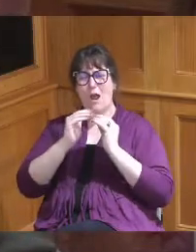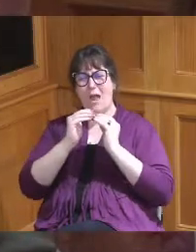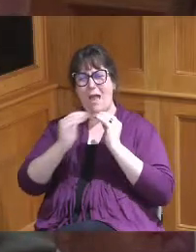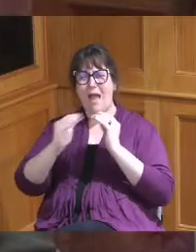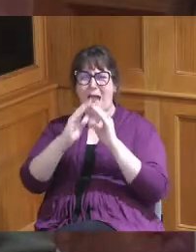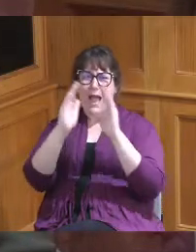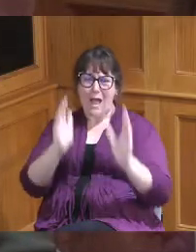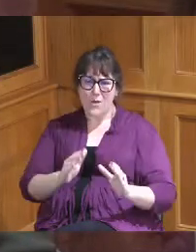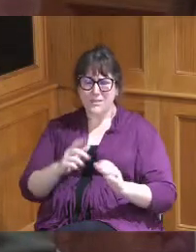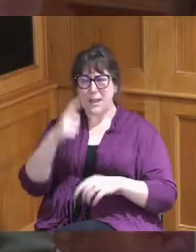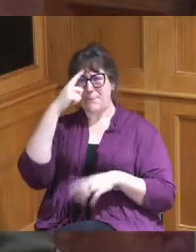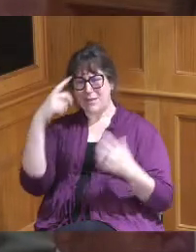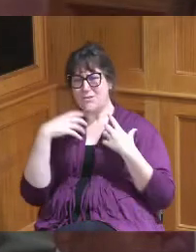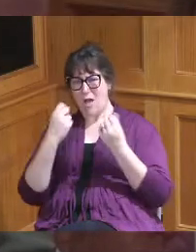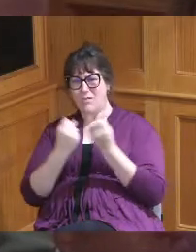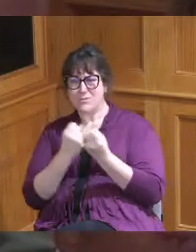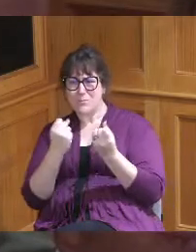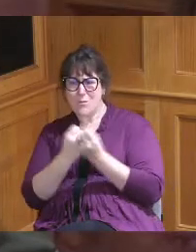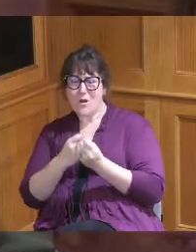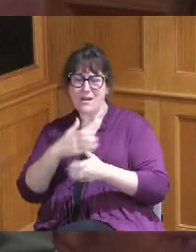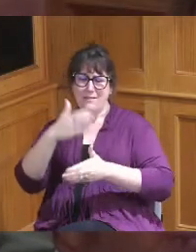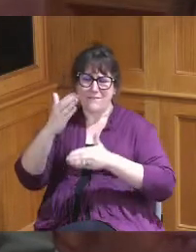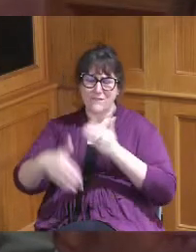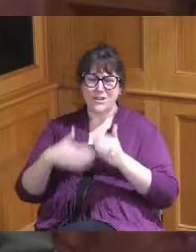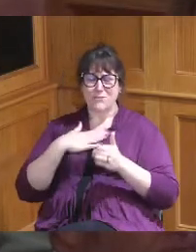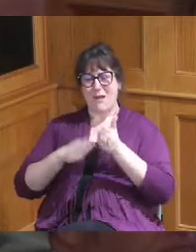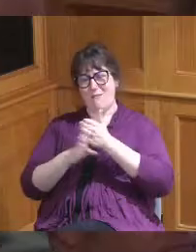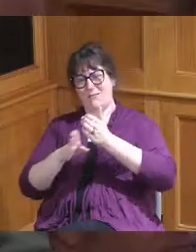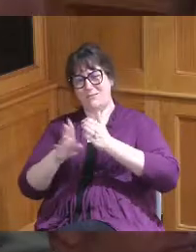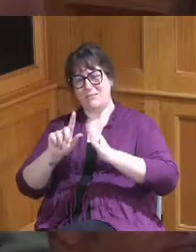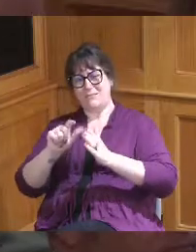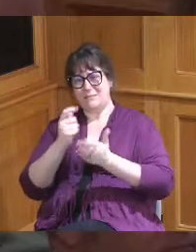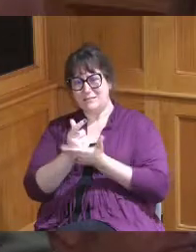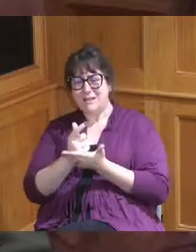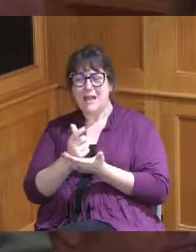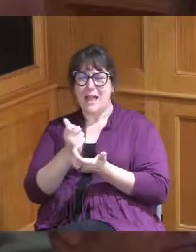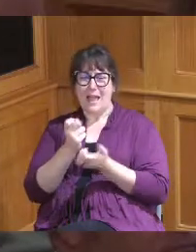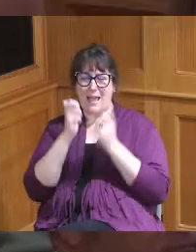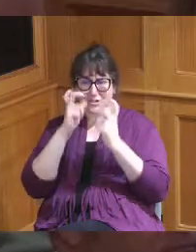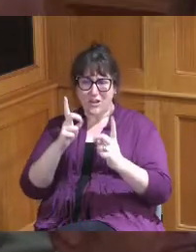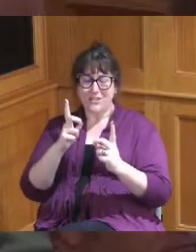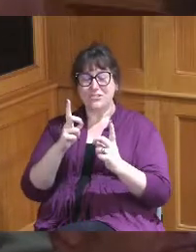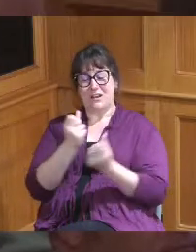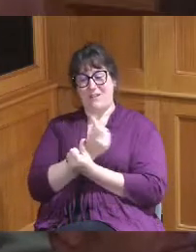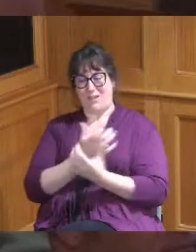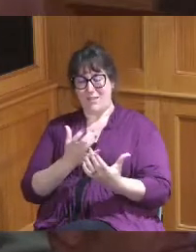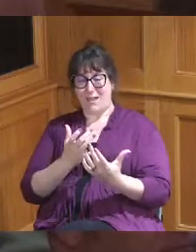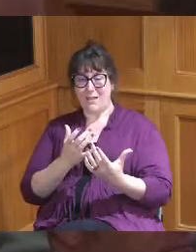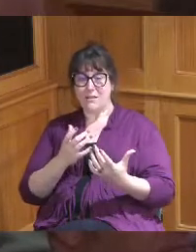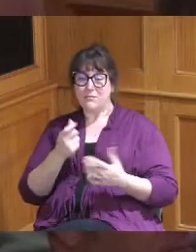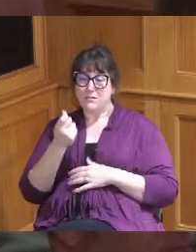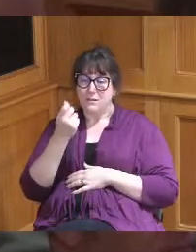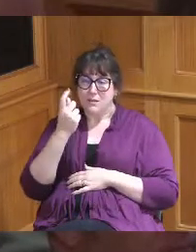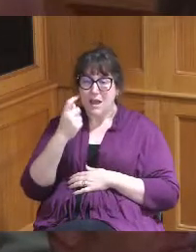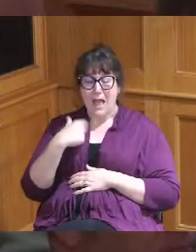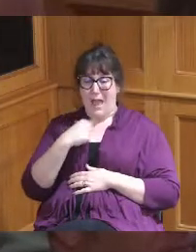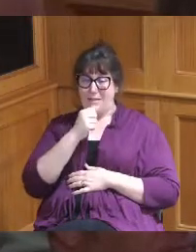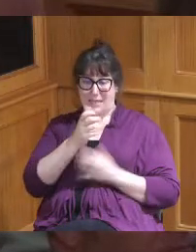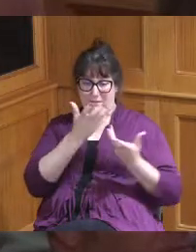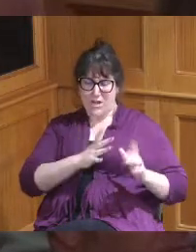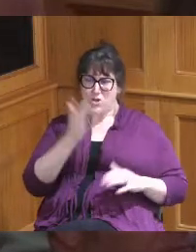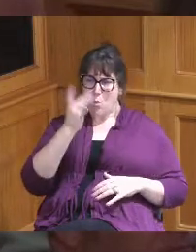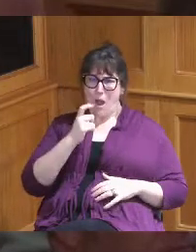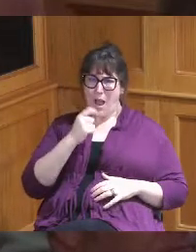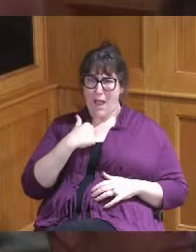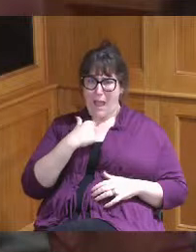for mental health support, and to finish my undergrad education. Not because, and I didn't finish not because I'm not trying,